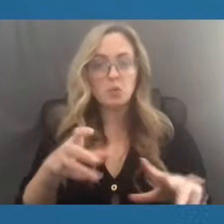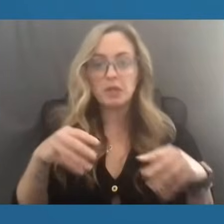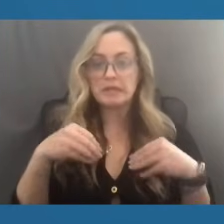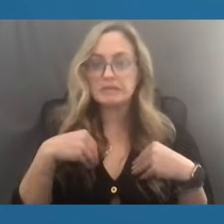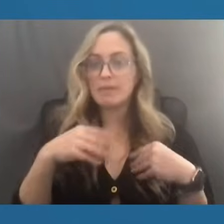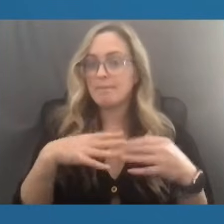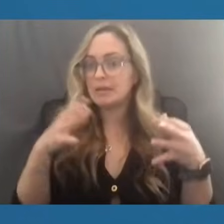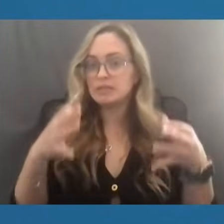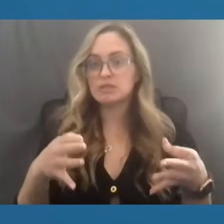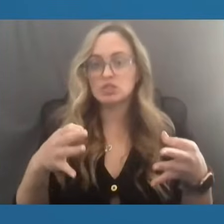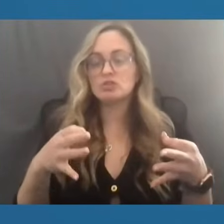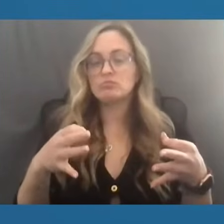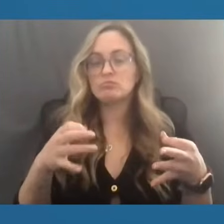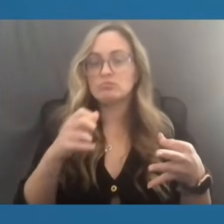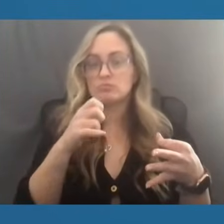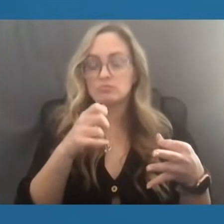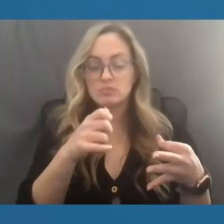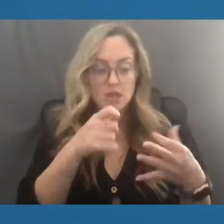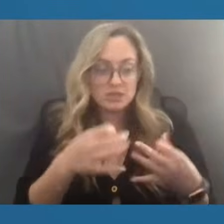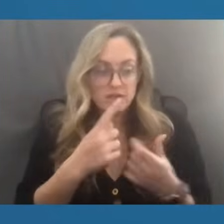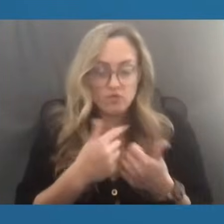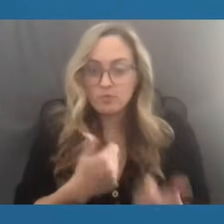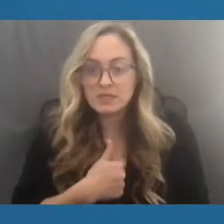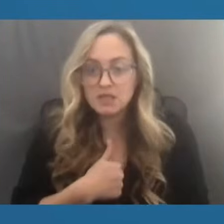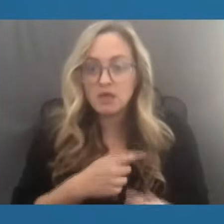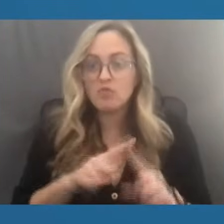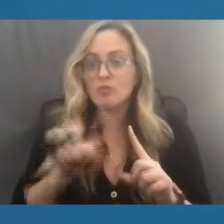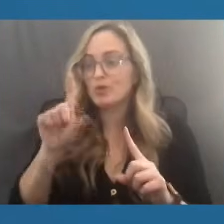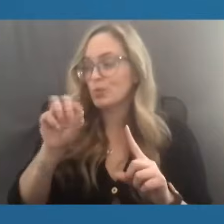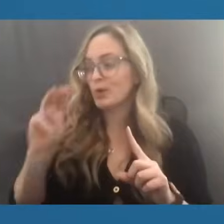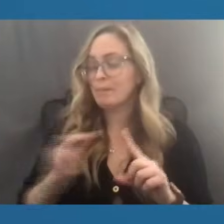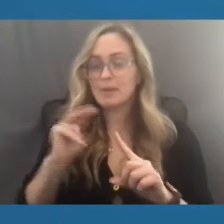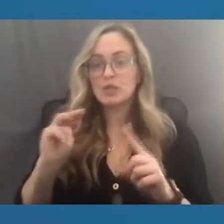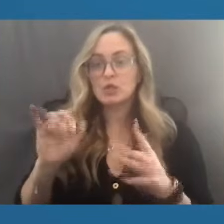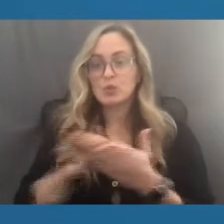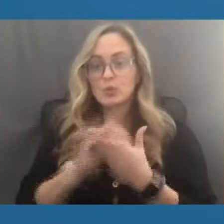behalf of not myself, but 20 million New Yorkers.